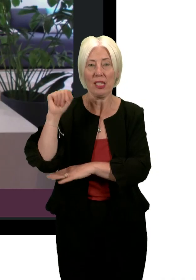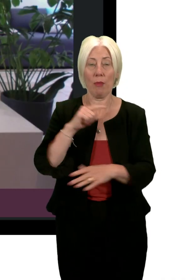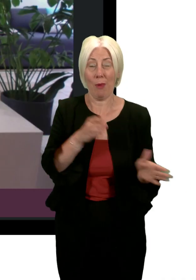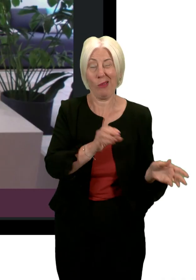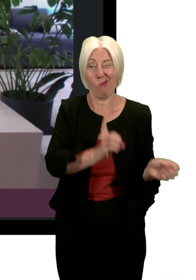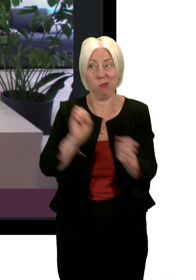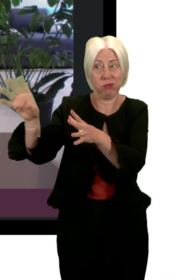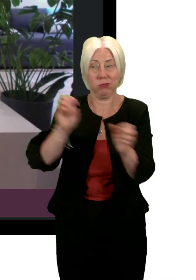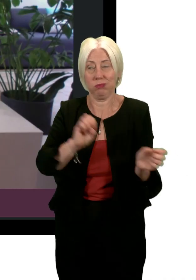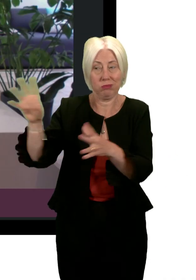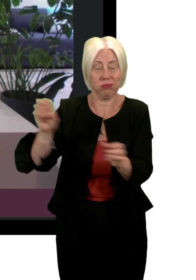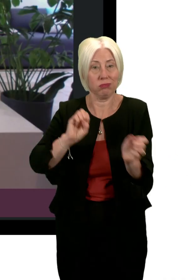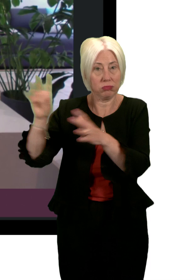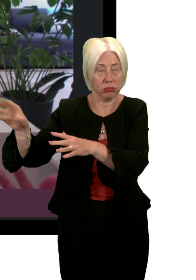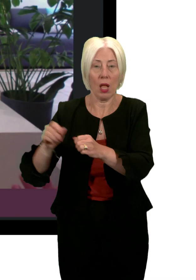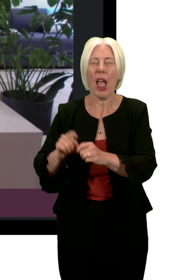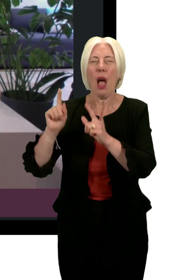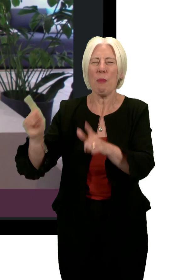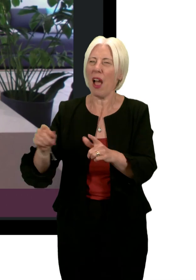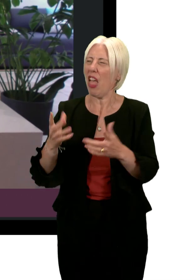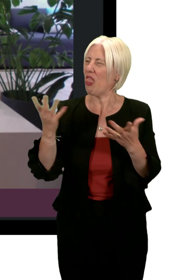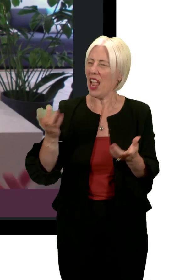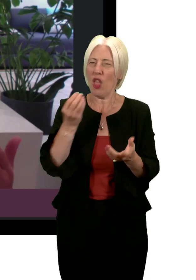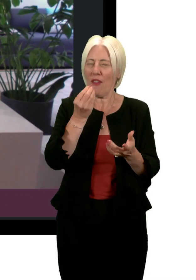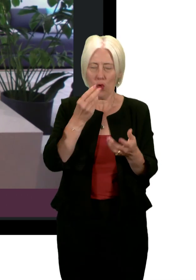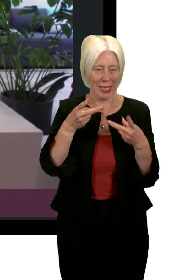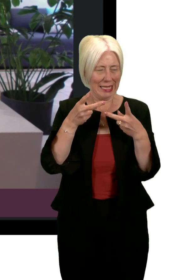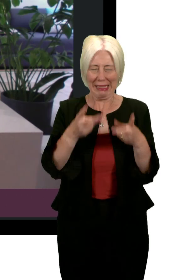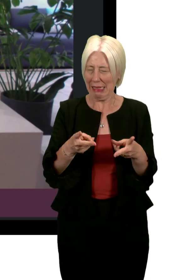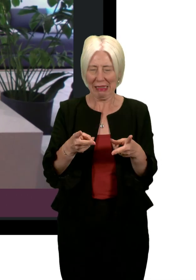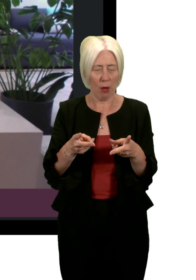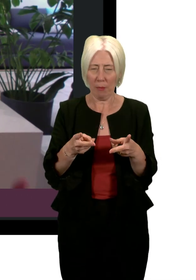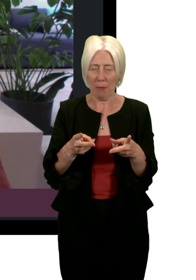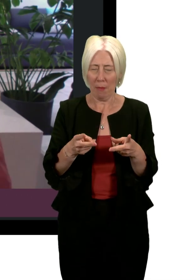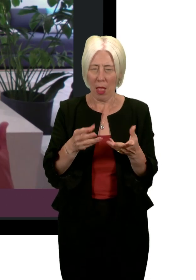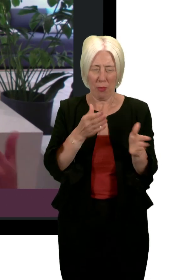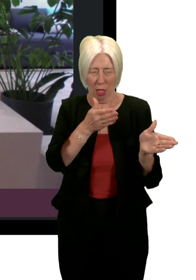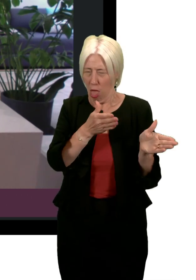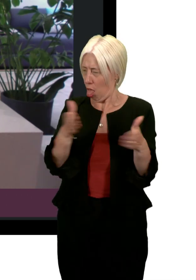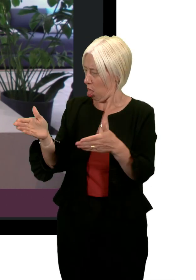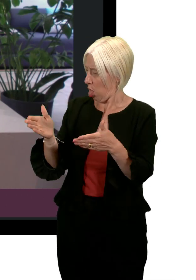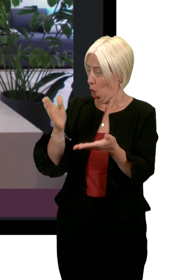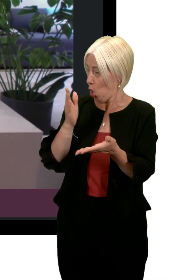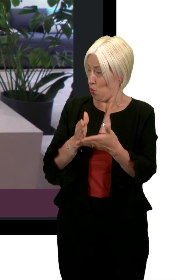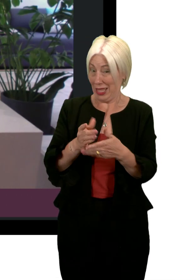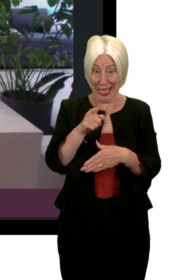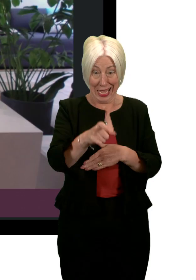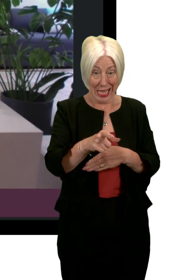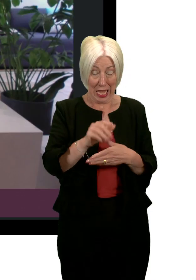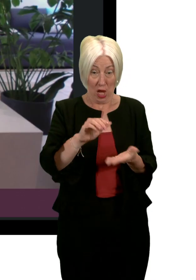moved away from being viewed as a mechanism to supply a basic need, to fulfill a human